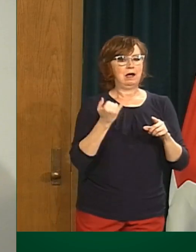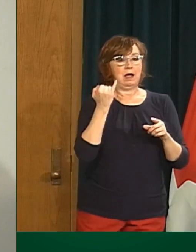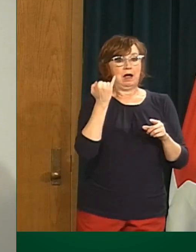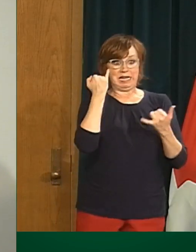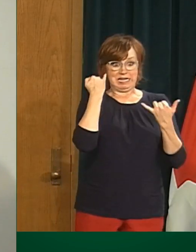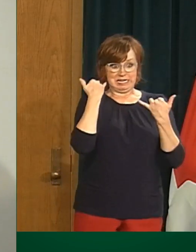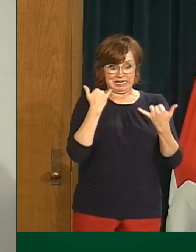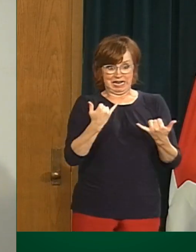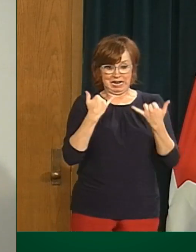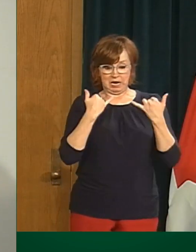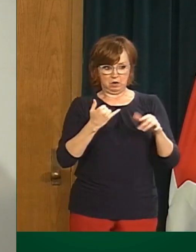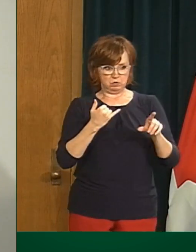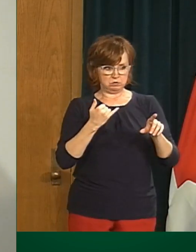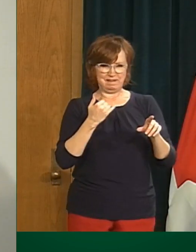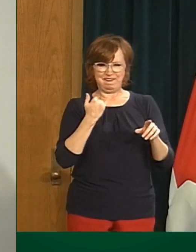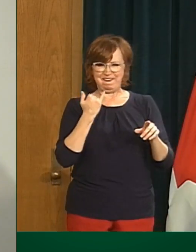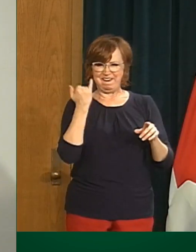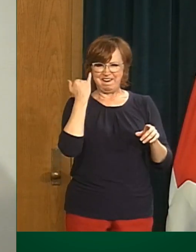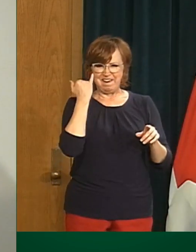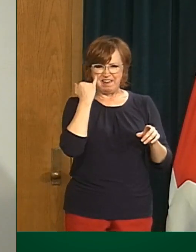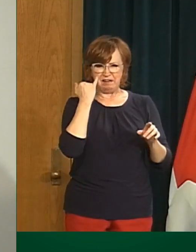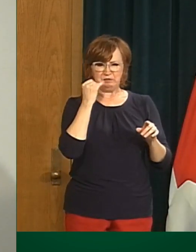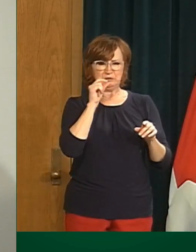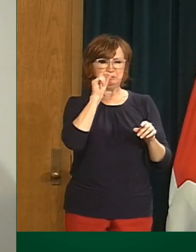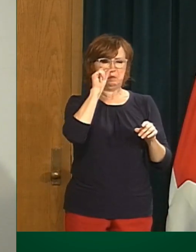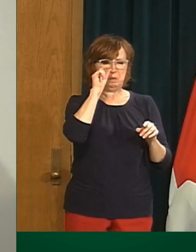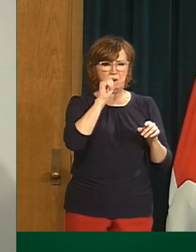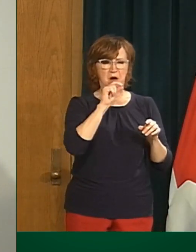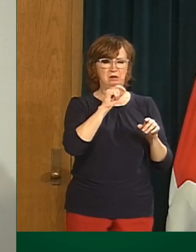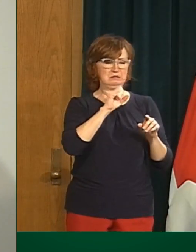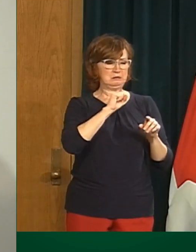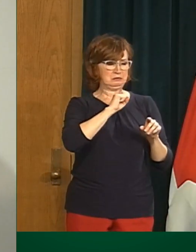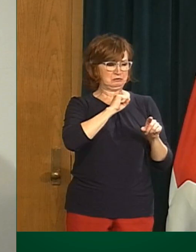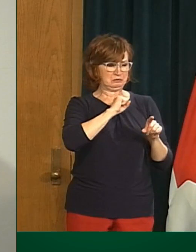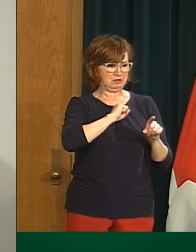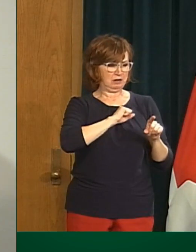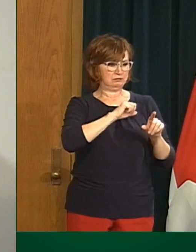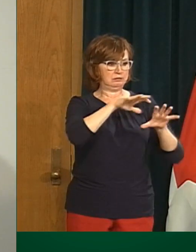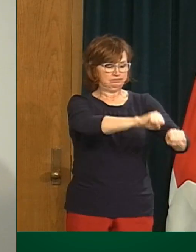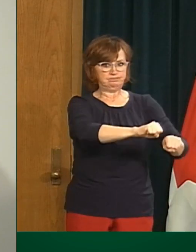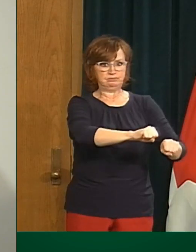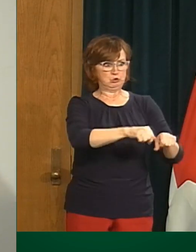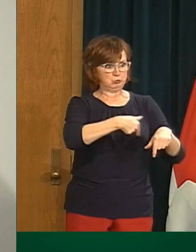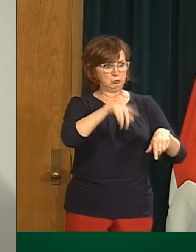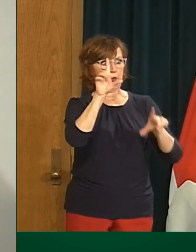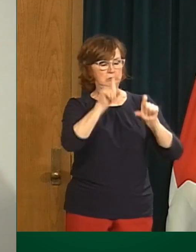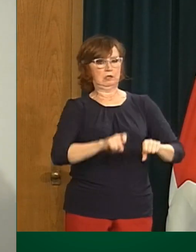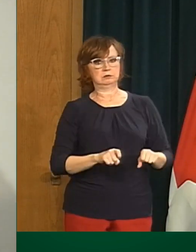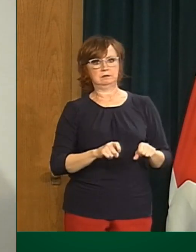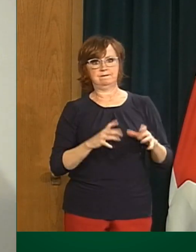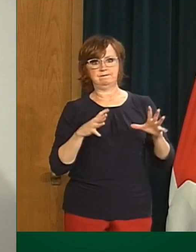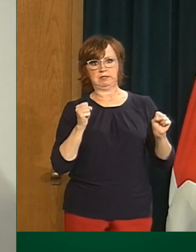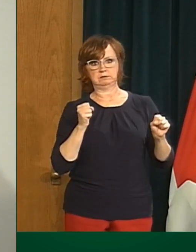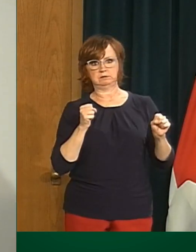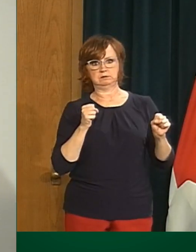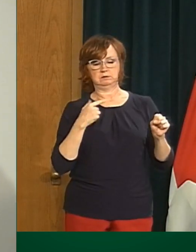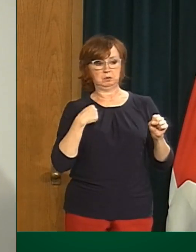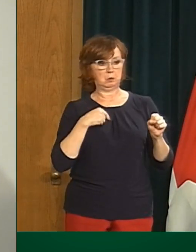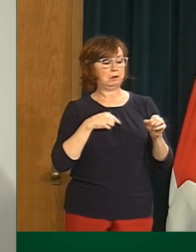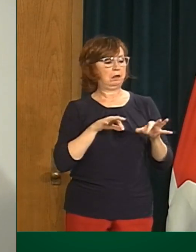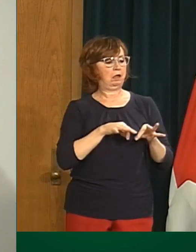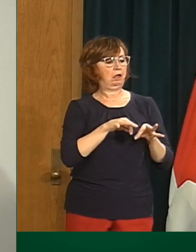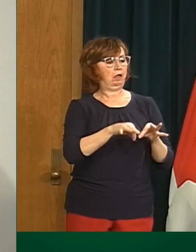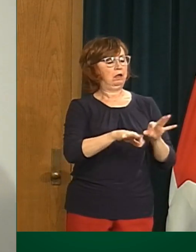nose, just to catch transmission early on. But it is up to, obviously, the public to